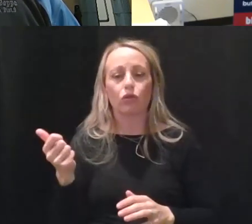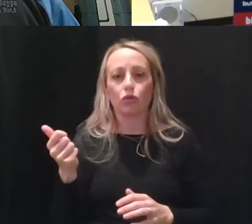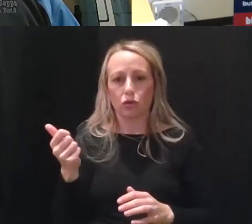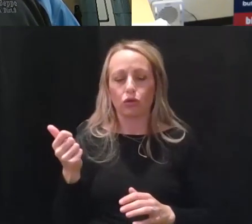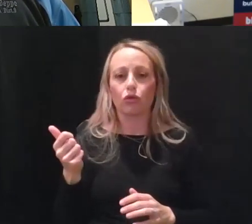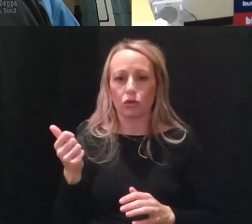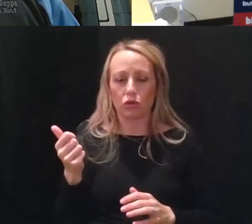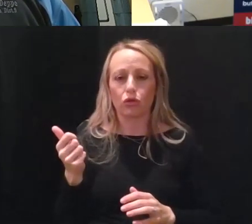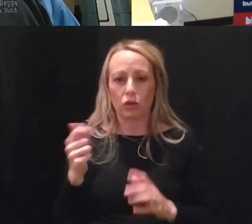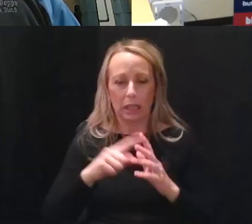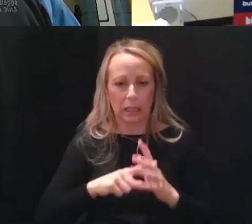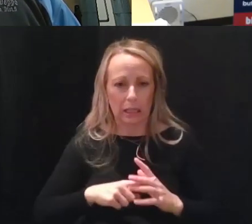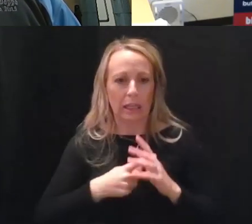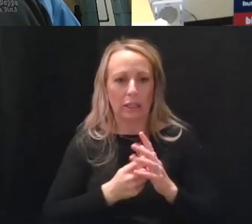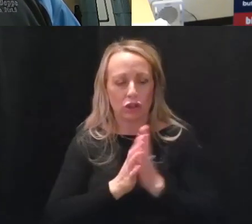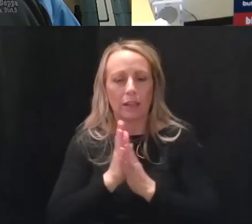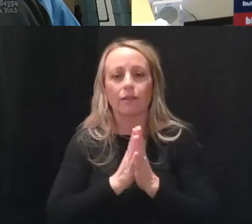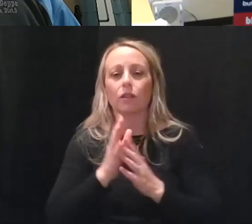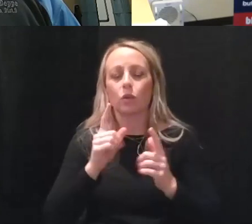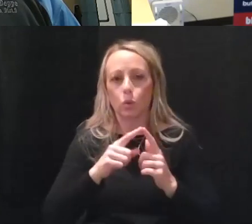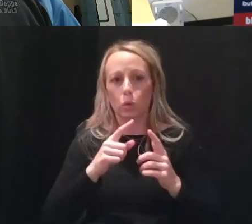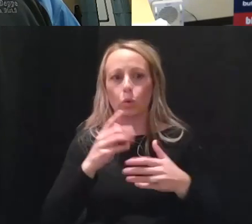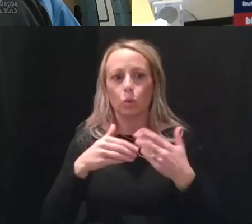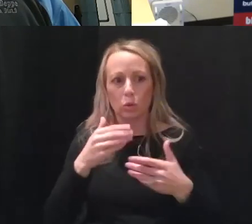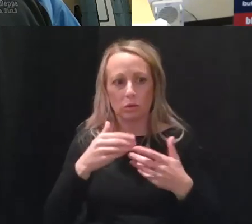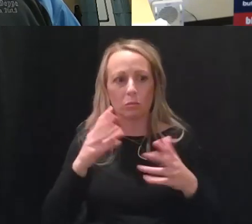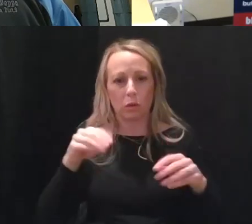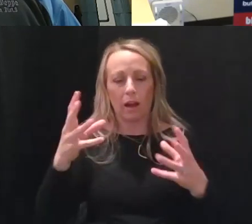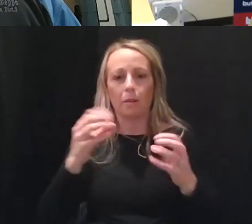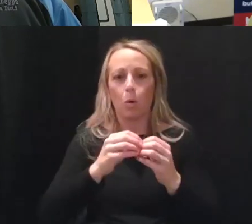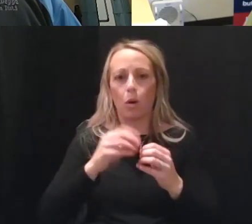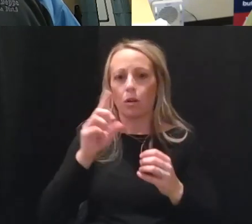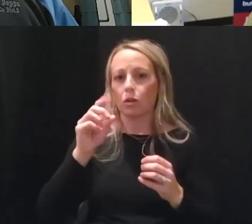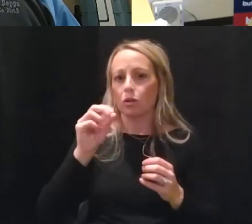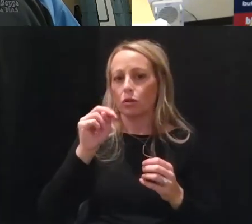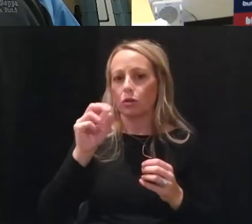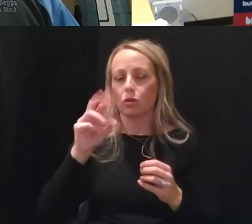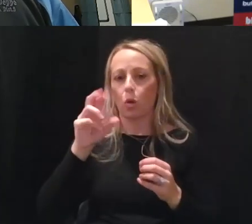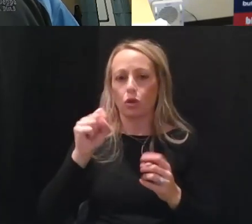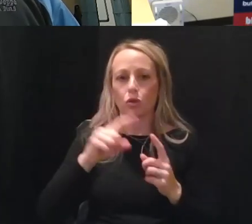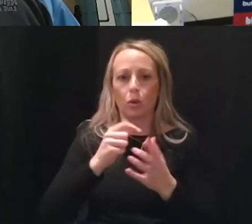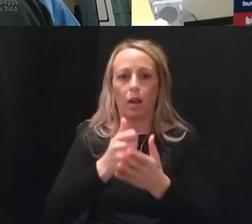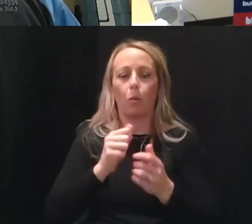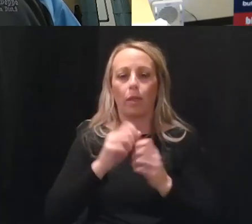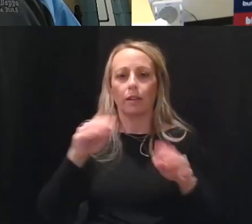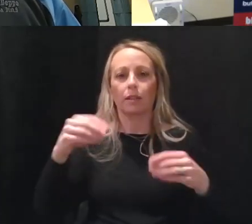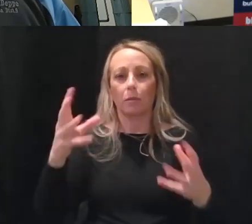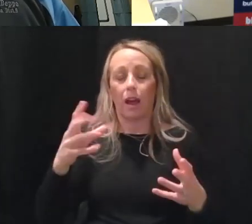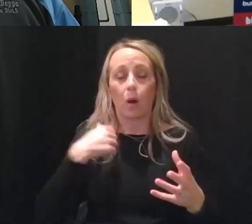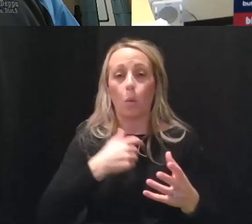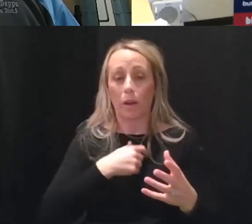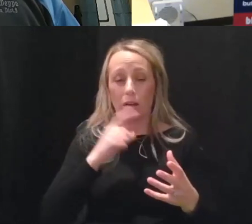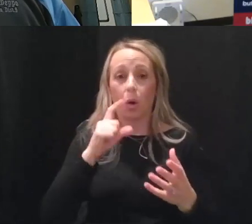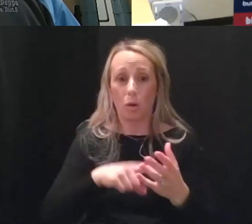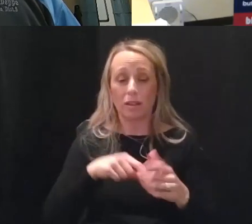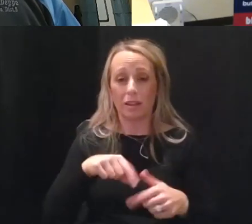initiatives to get more donors to come in and make sure that we can help with that supply. We're already seeing the fruits of that labor this week.